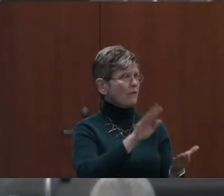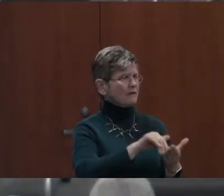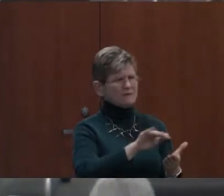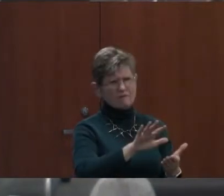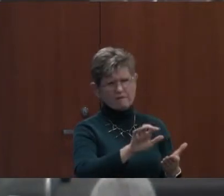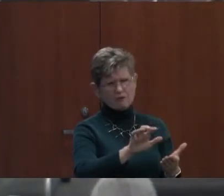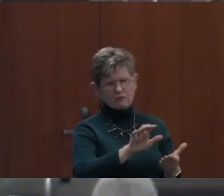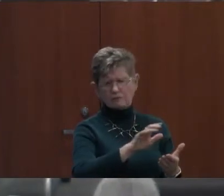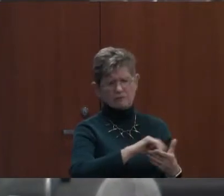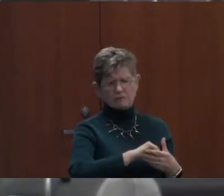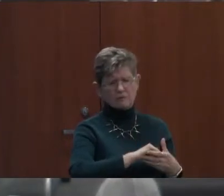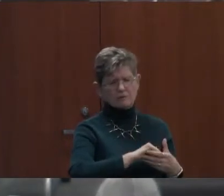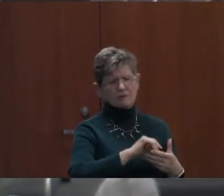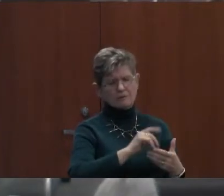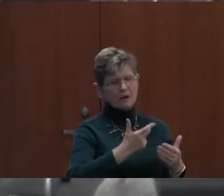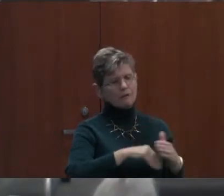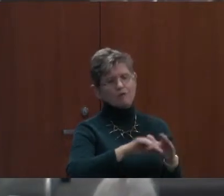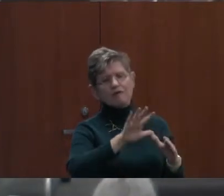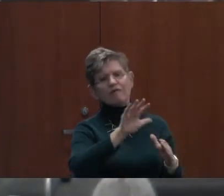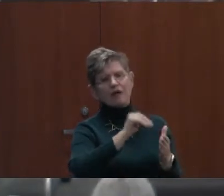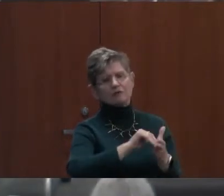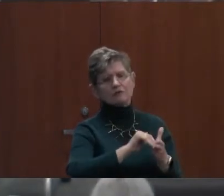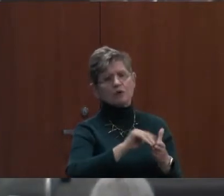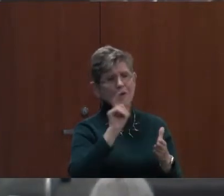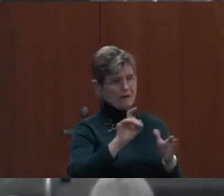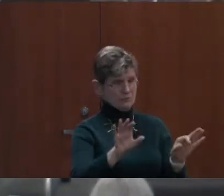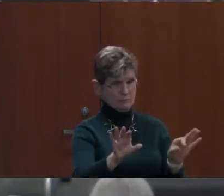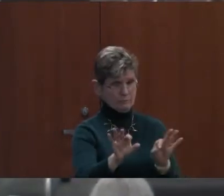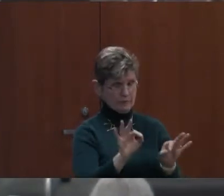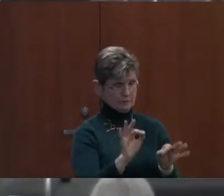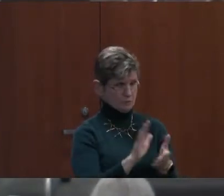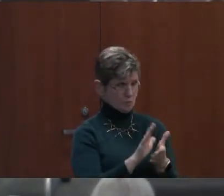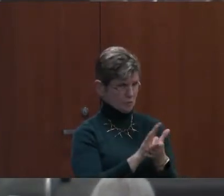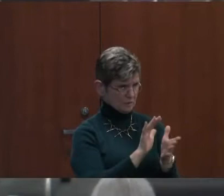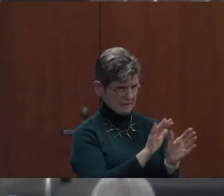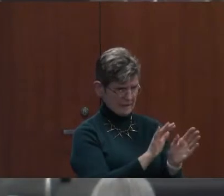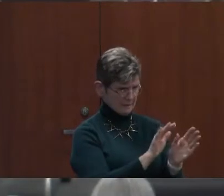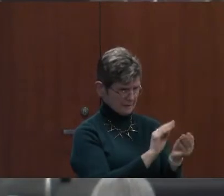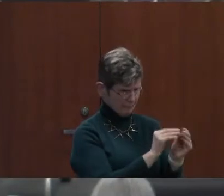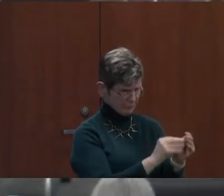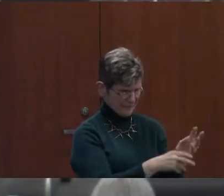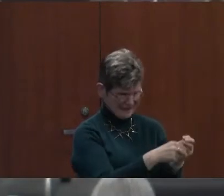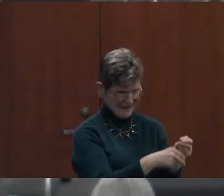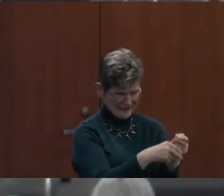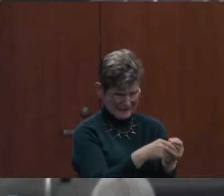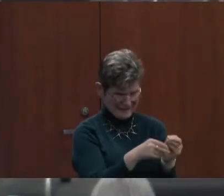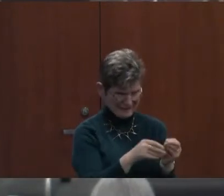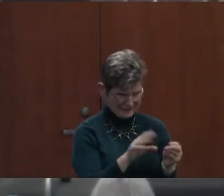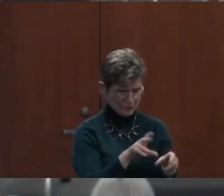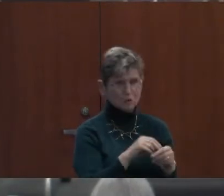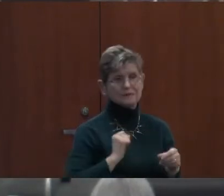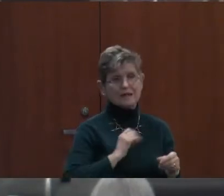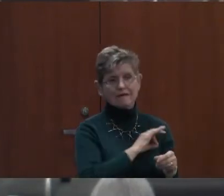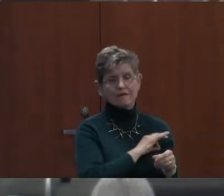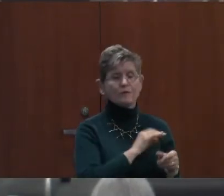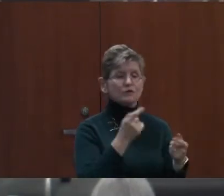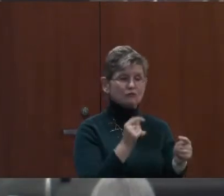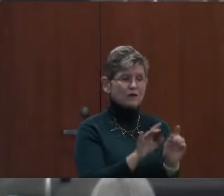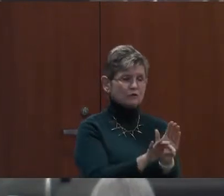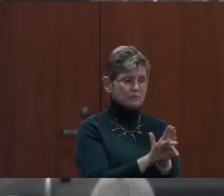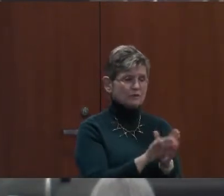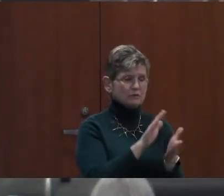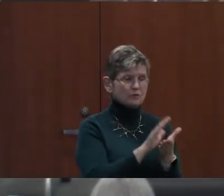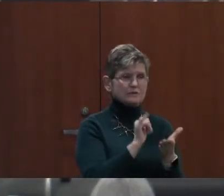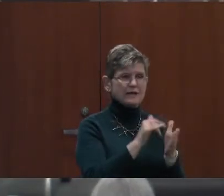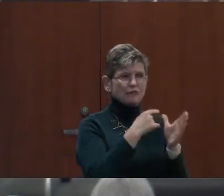4,500 or 4,500 to 5,000. So we had to pick schools that added up to that amount, including the staff. We tried to pick schools that